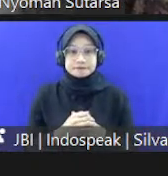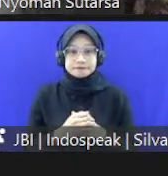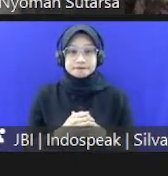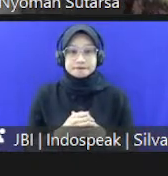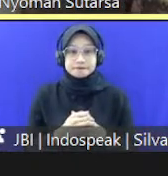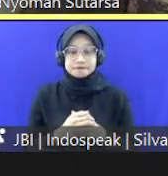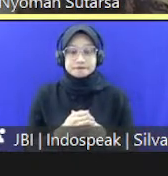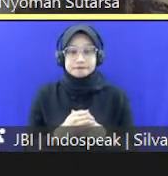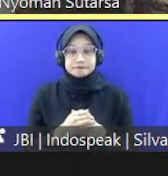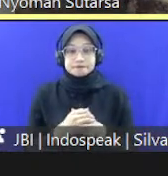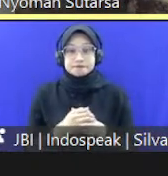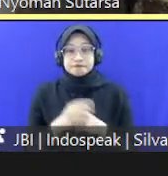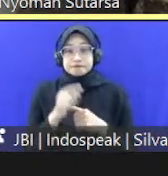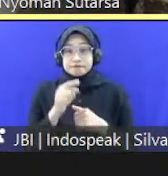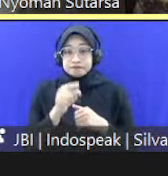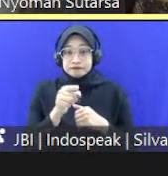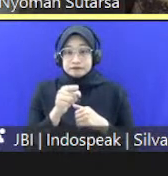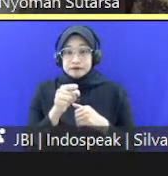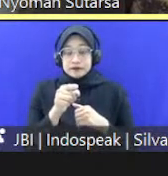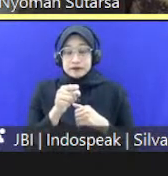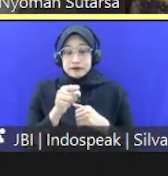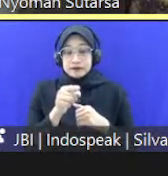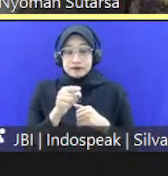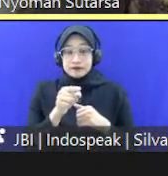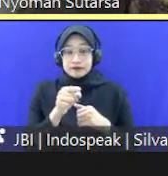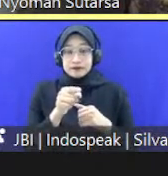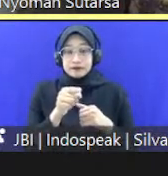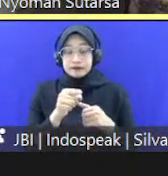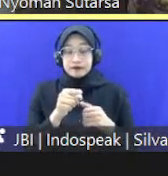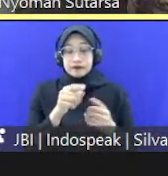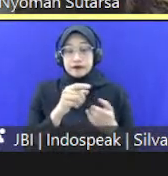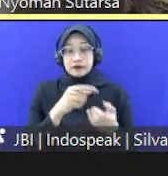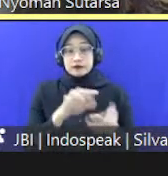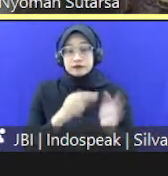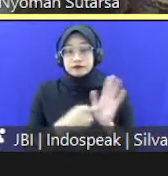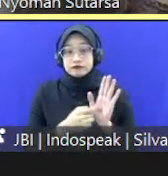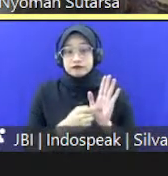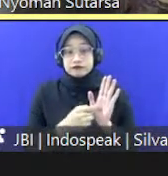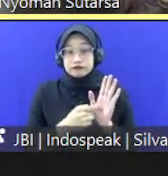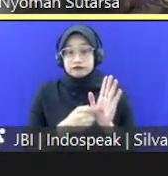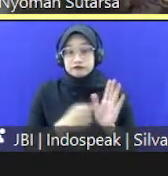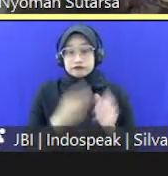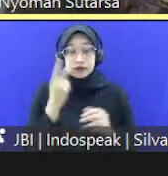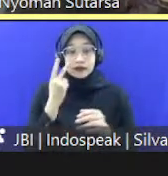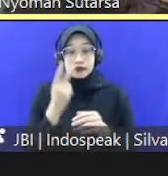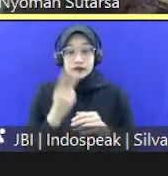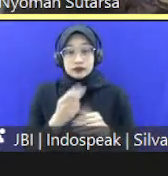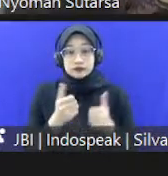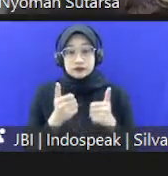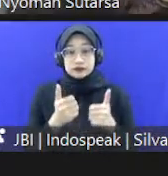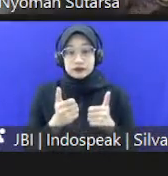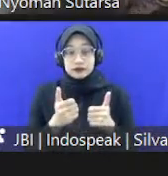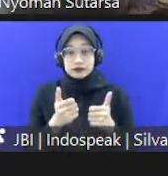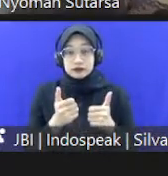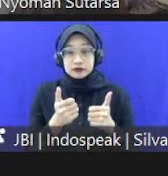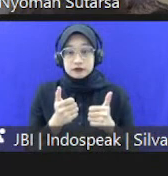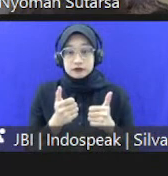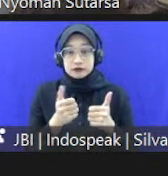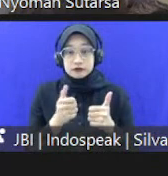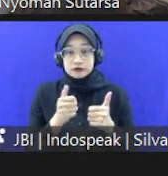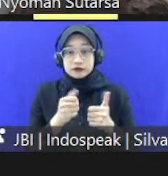Yes. Yep. Is that the presenter view or the presentation slide? It looks like presenter